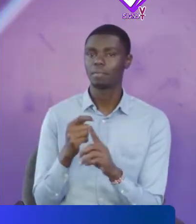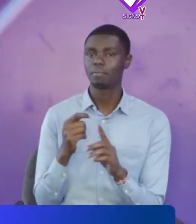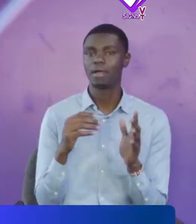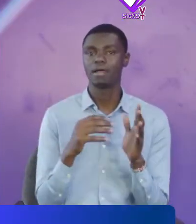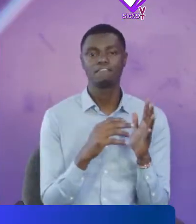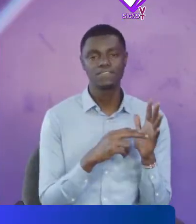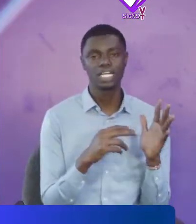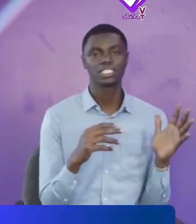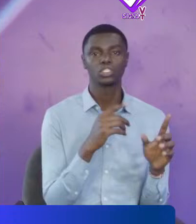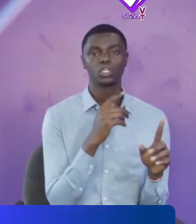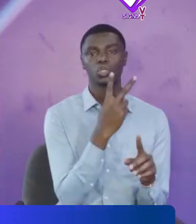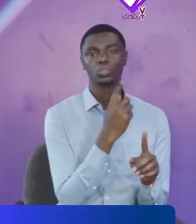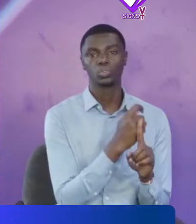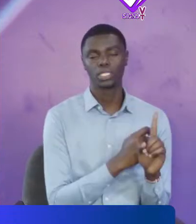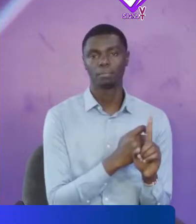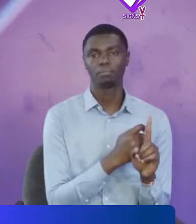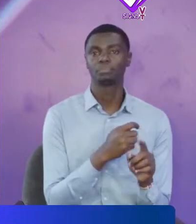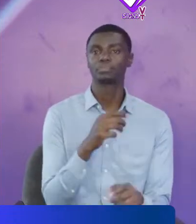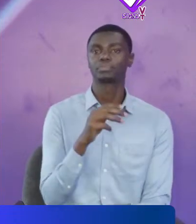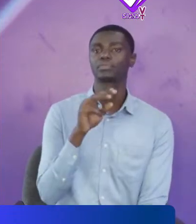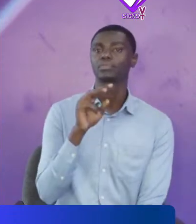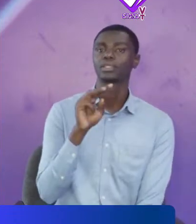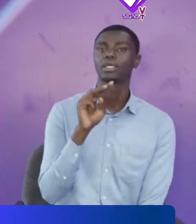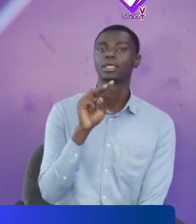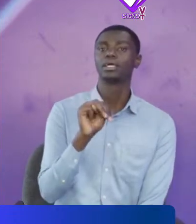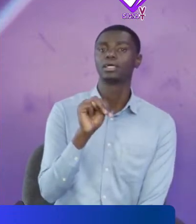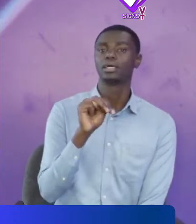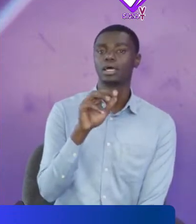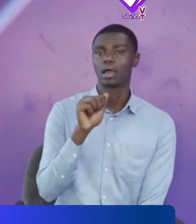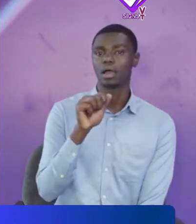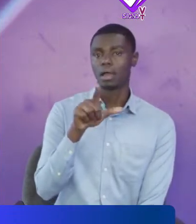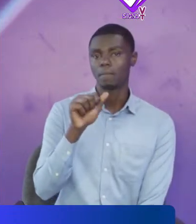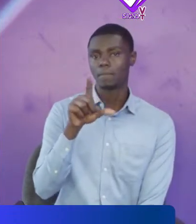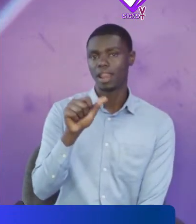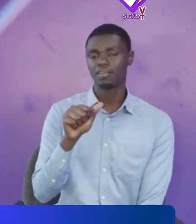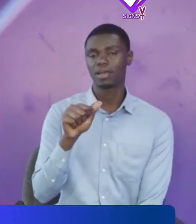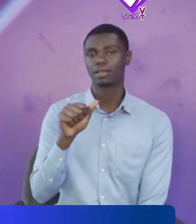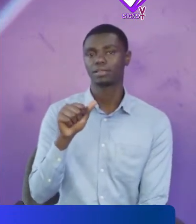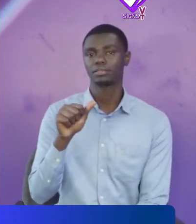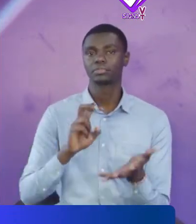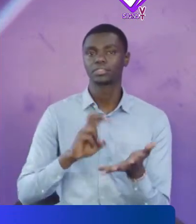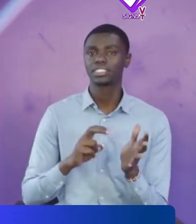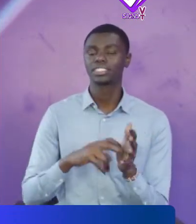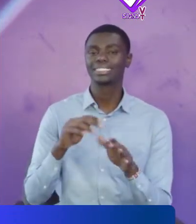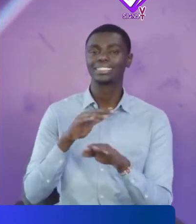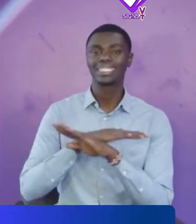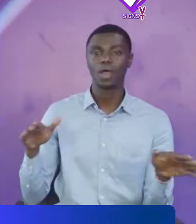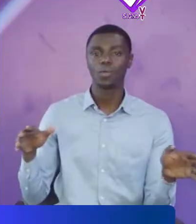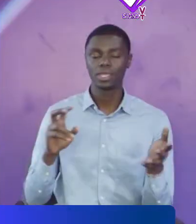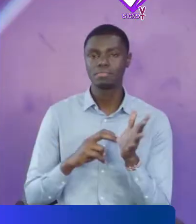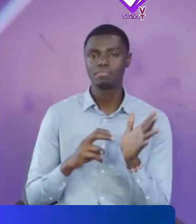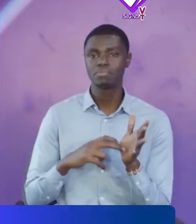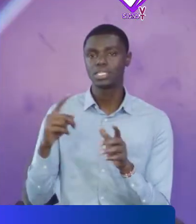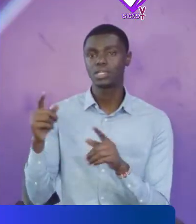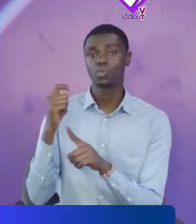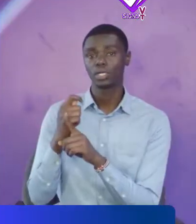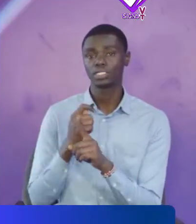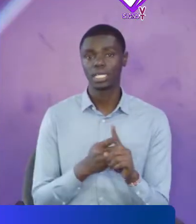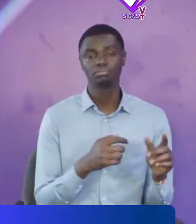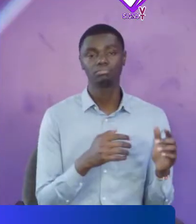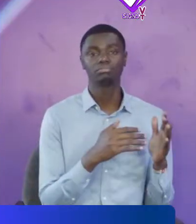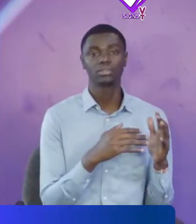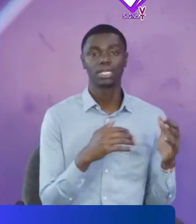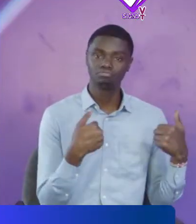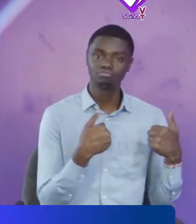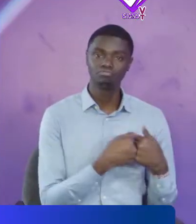If you go to Malava, it's about Tawe, which means one term versus two term. Yeah. And also in